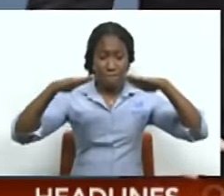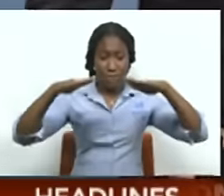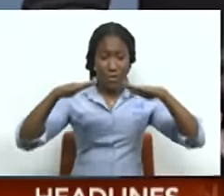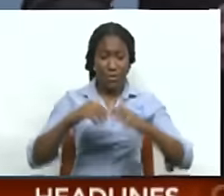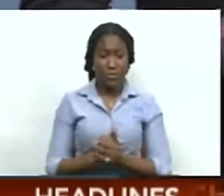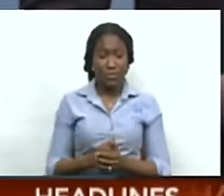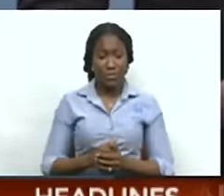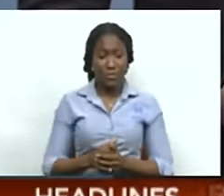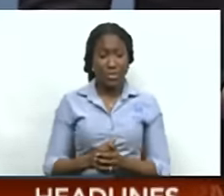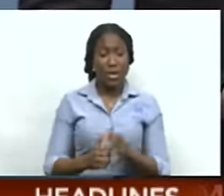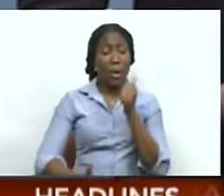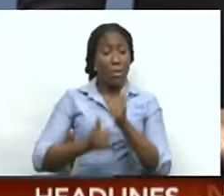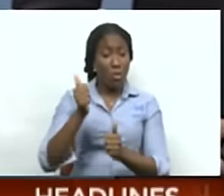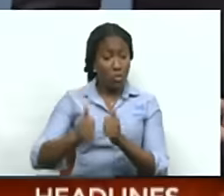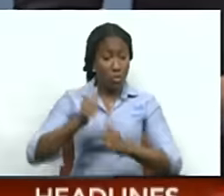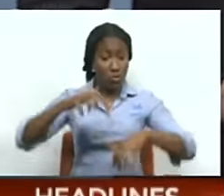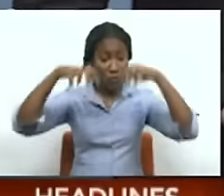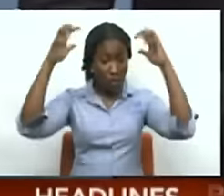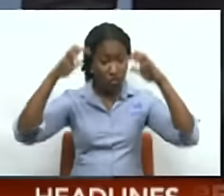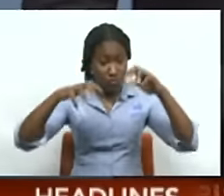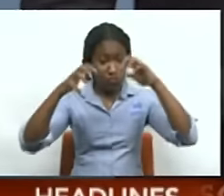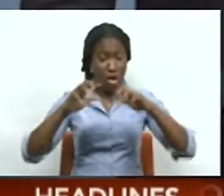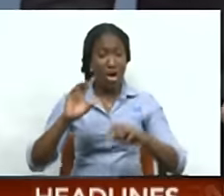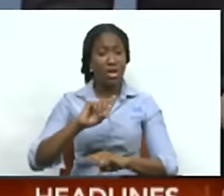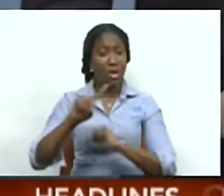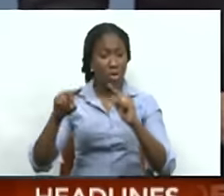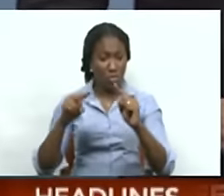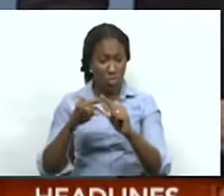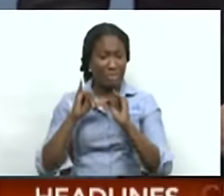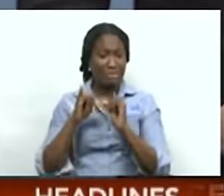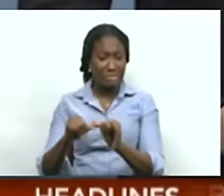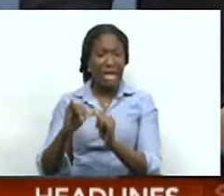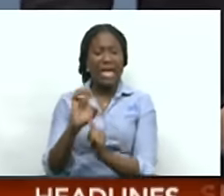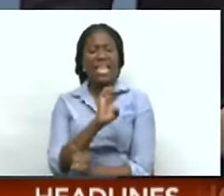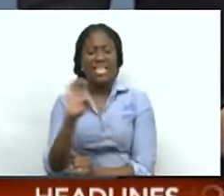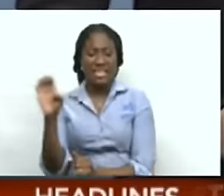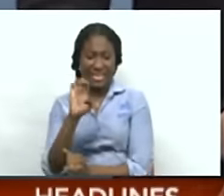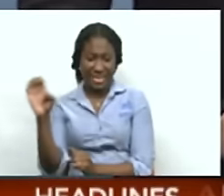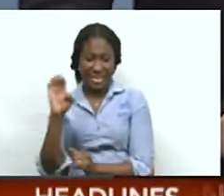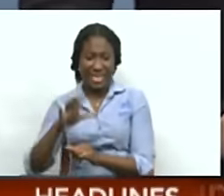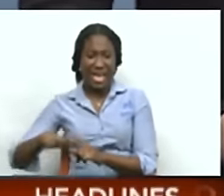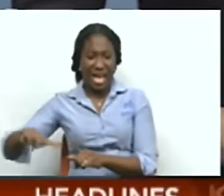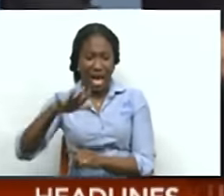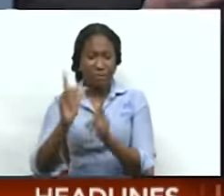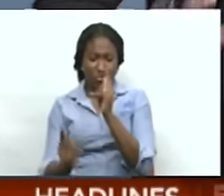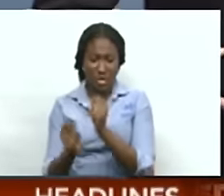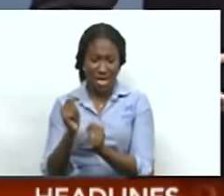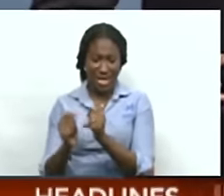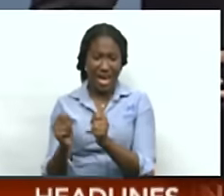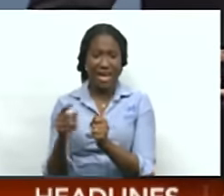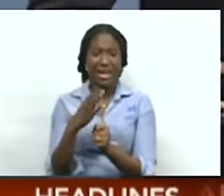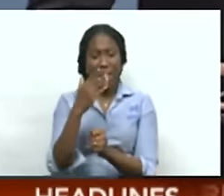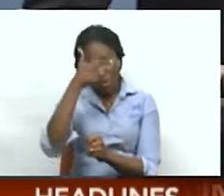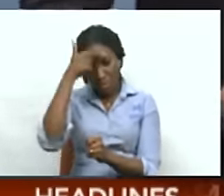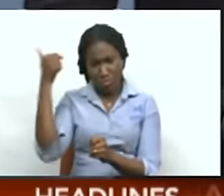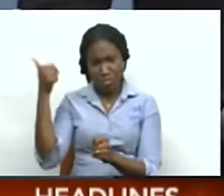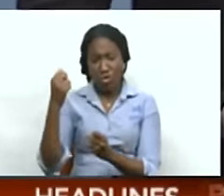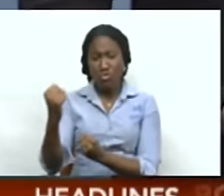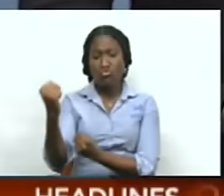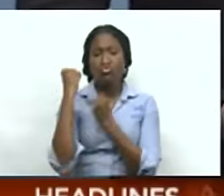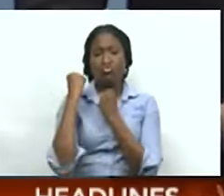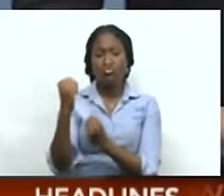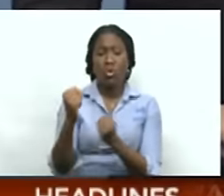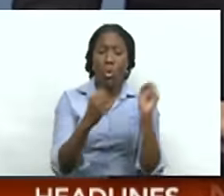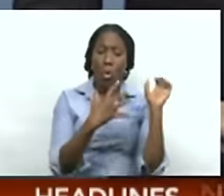rain, though, is forecast to remain across eastern coastal areas of Trinidad as a result of strong westerly wind shear, keeping heavy